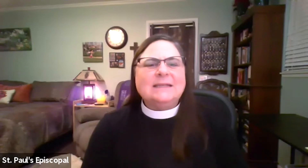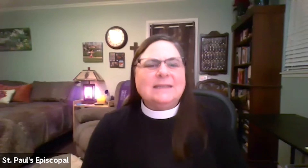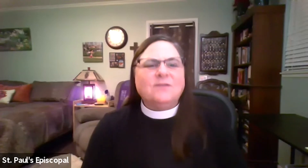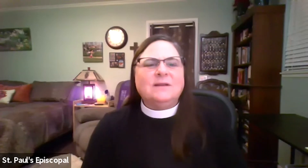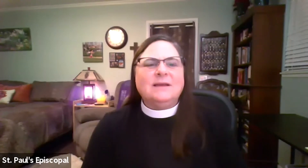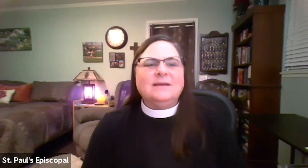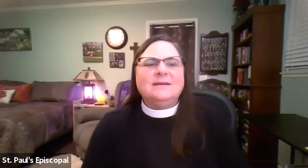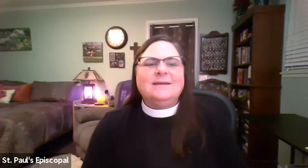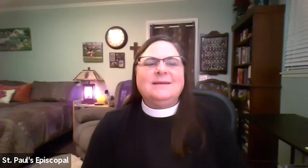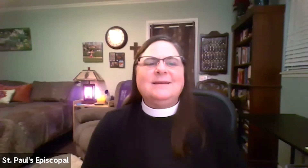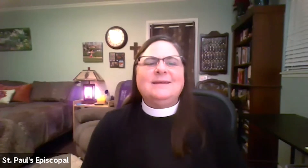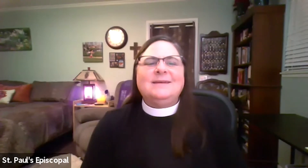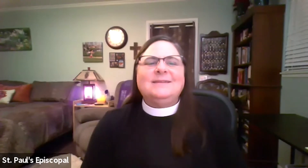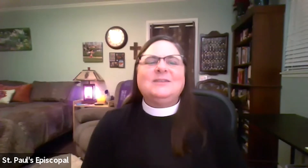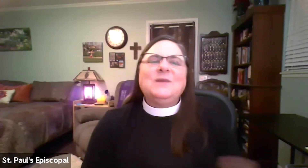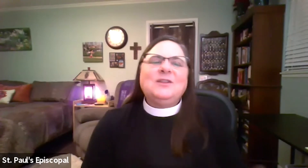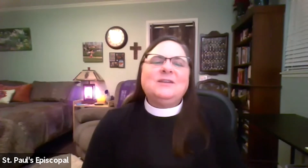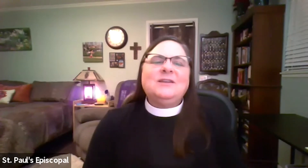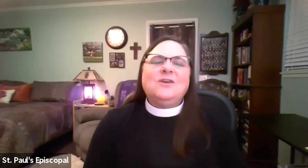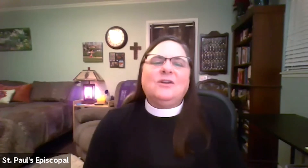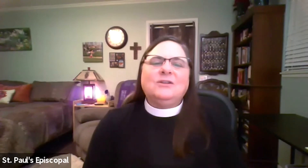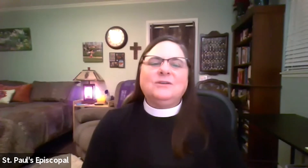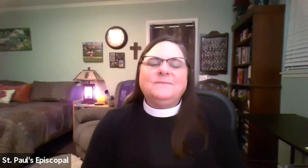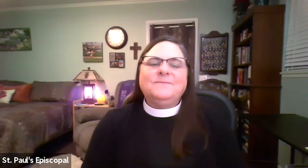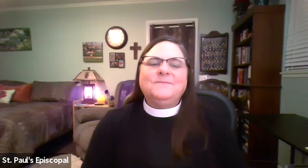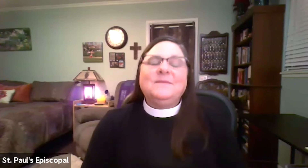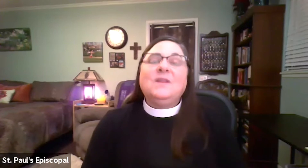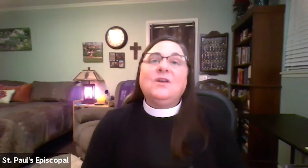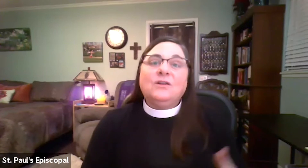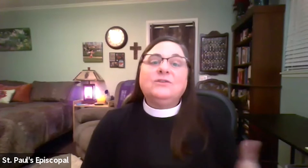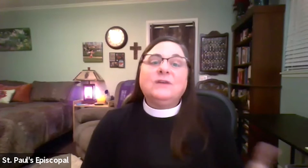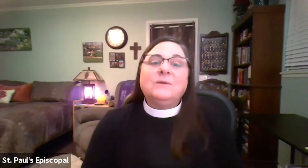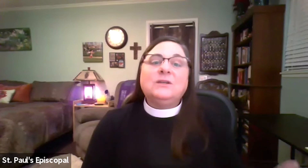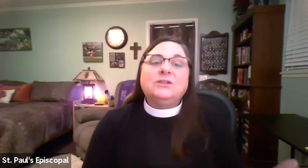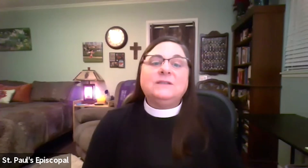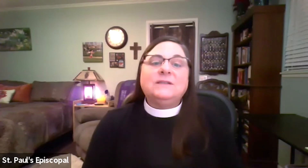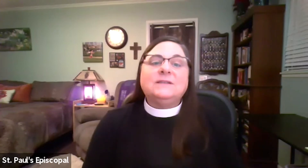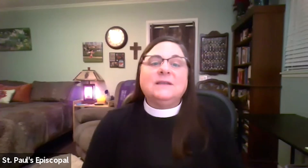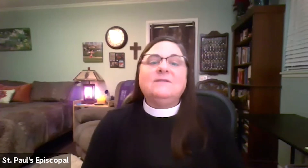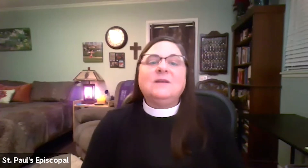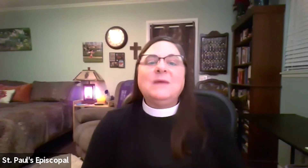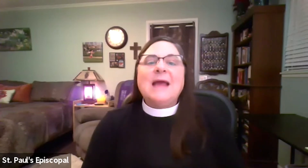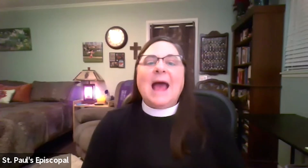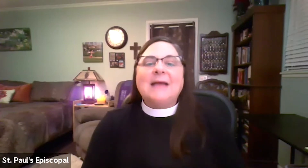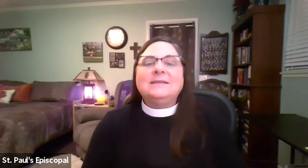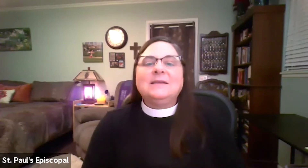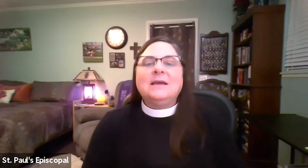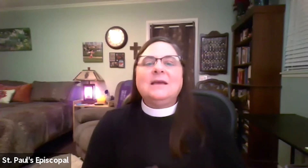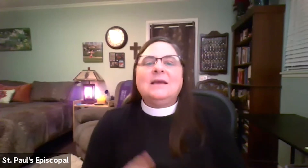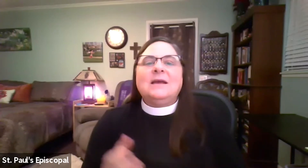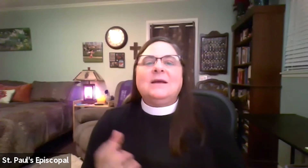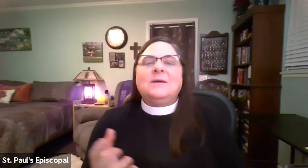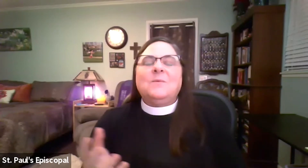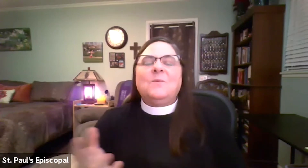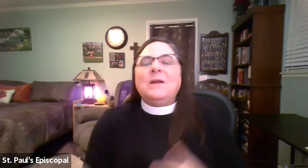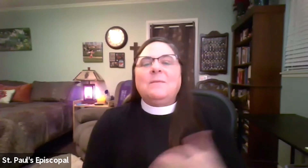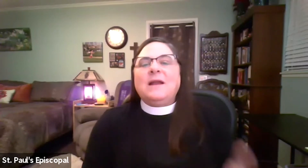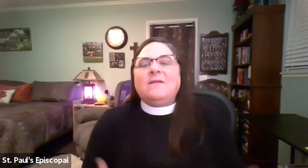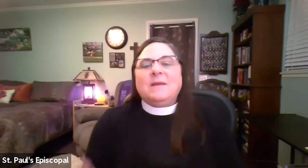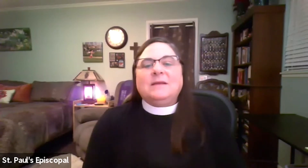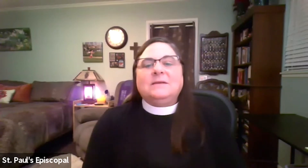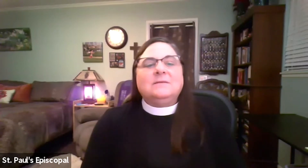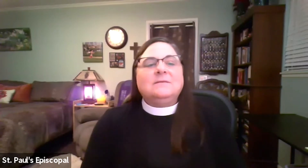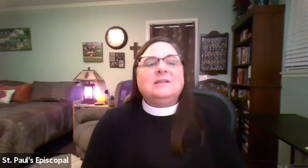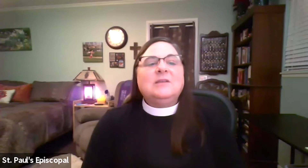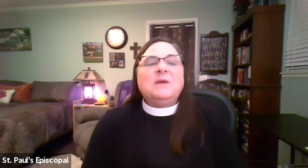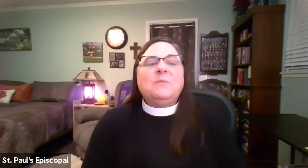taken literally. So we look to the culture in which Jesus lived, and we ask what it might